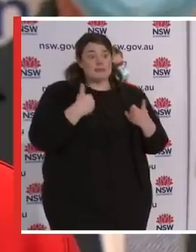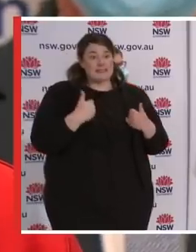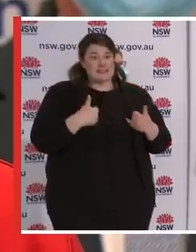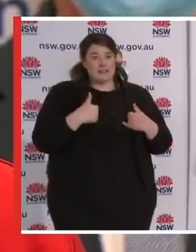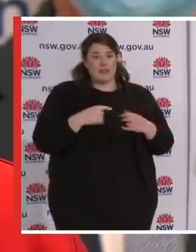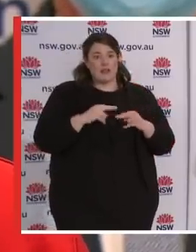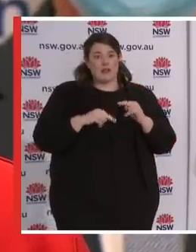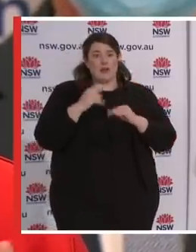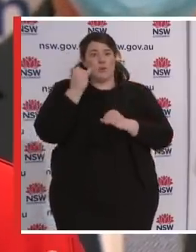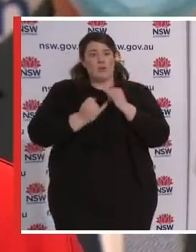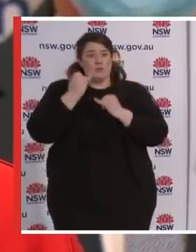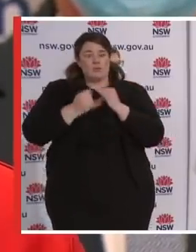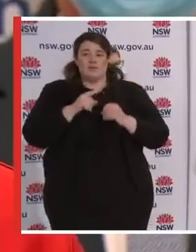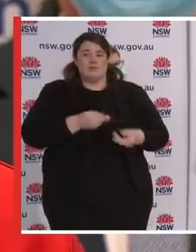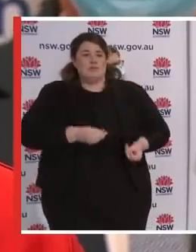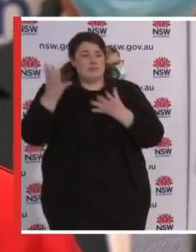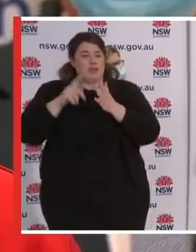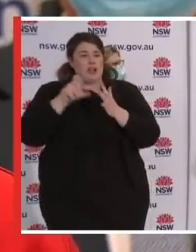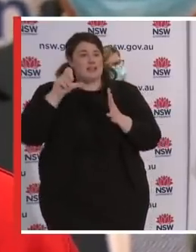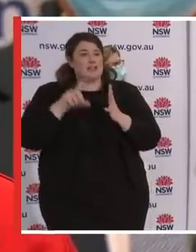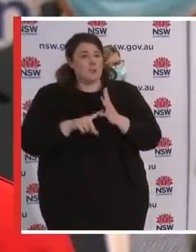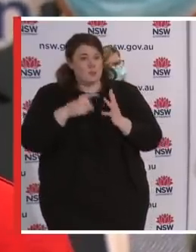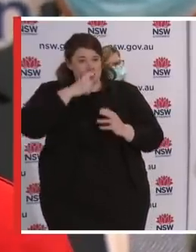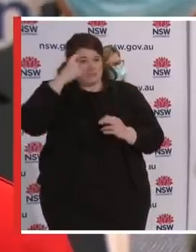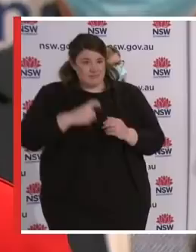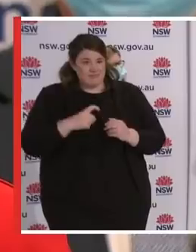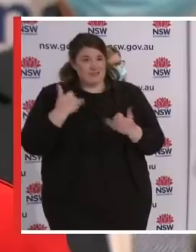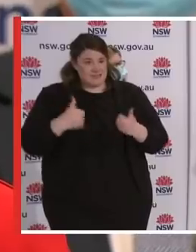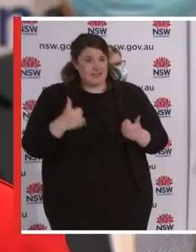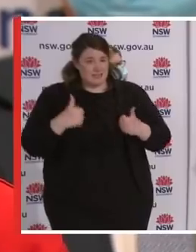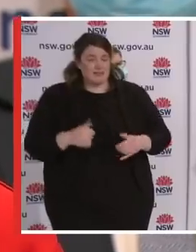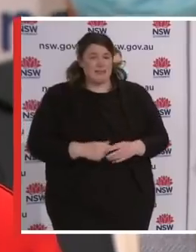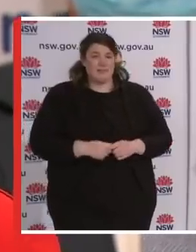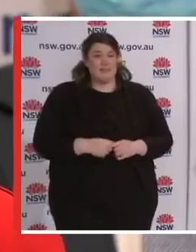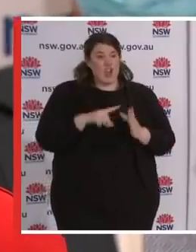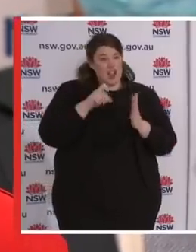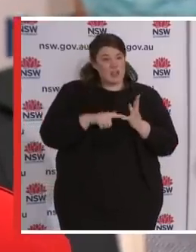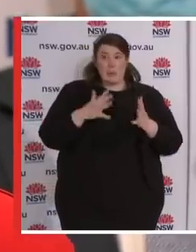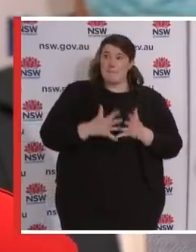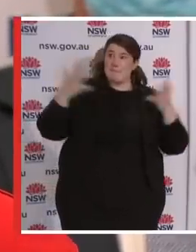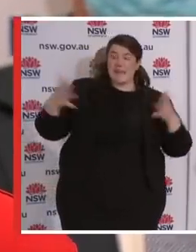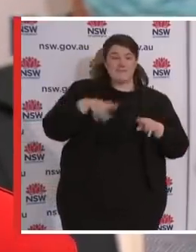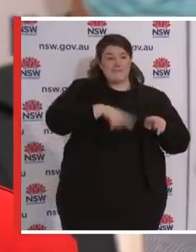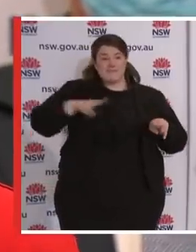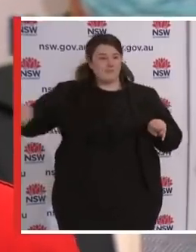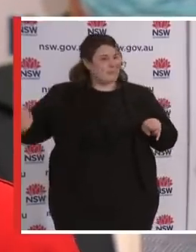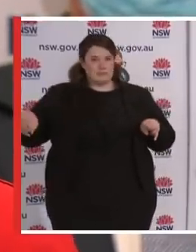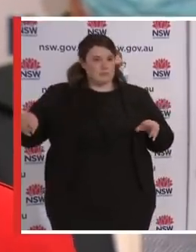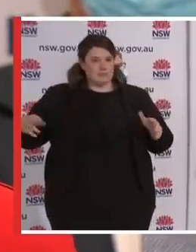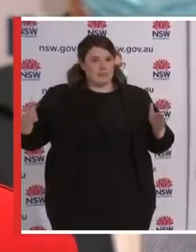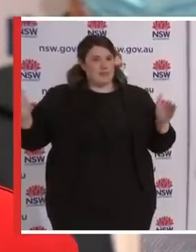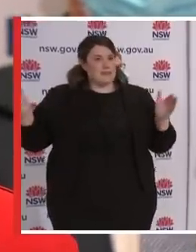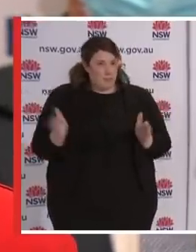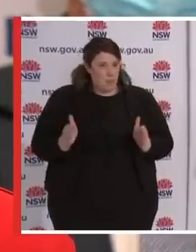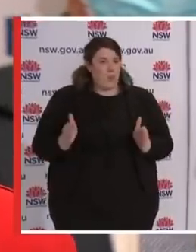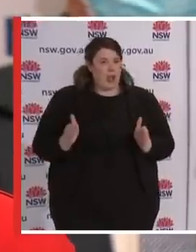ICUs across the state are a relatively limited resource. They're usually quite full. And